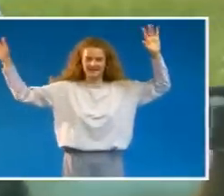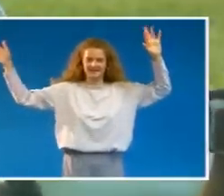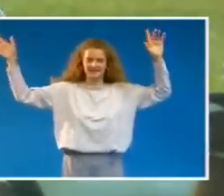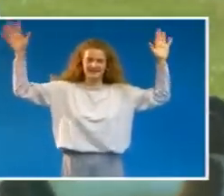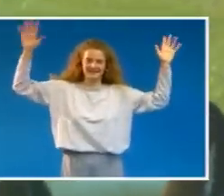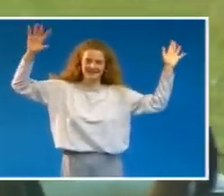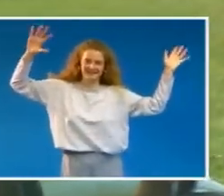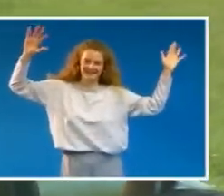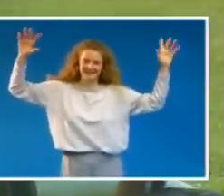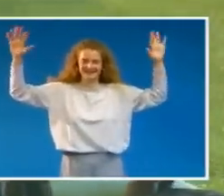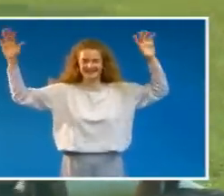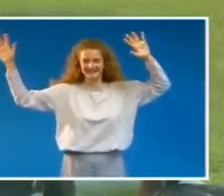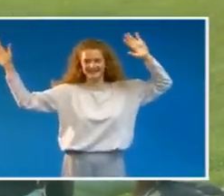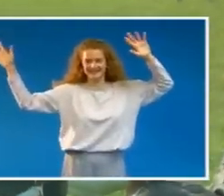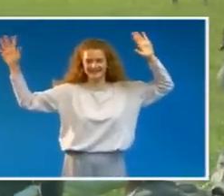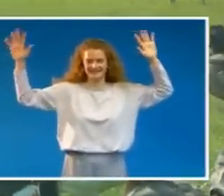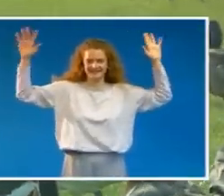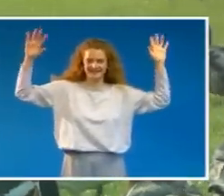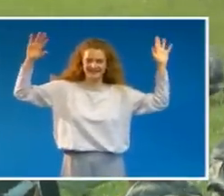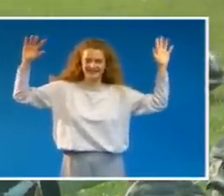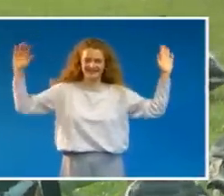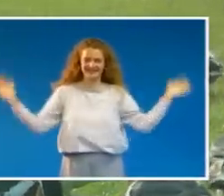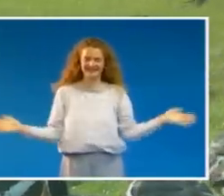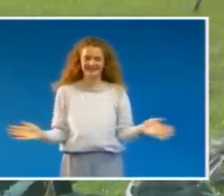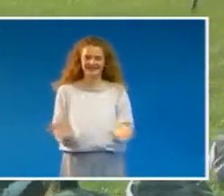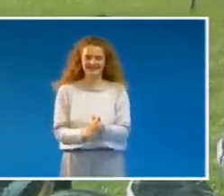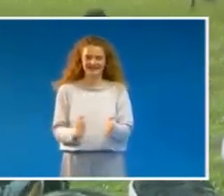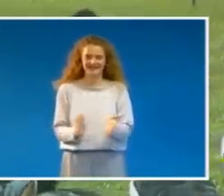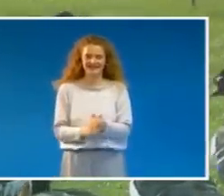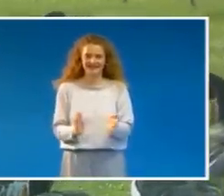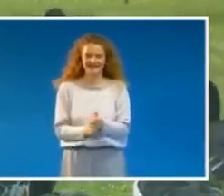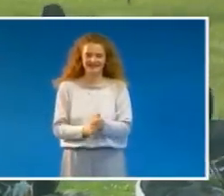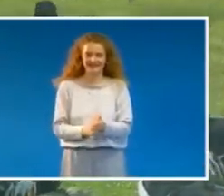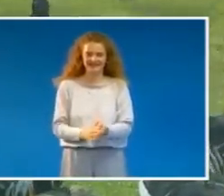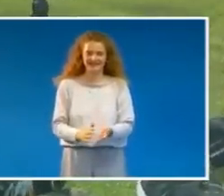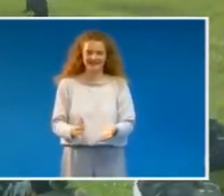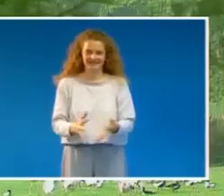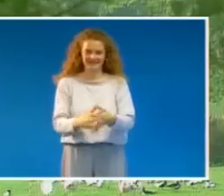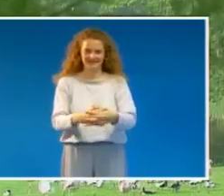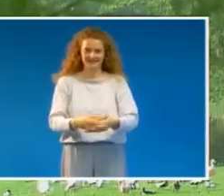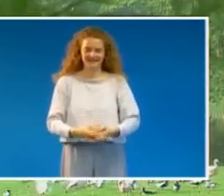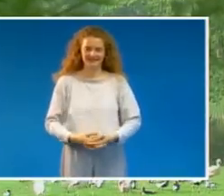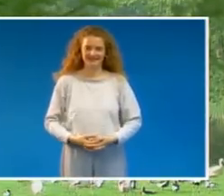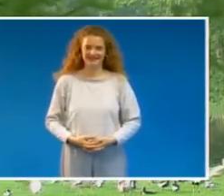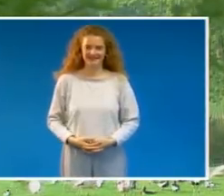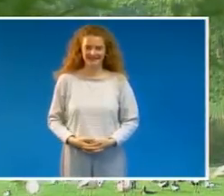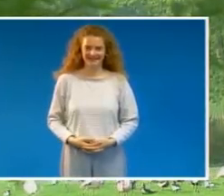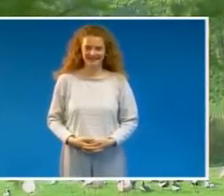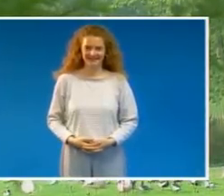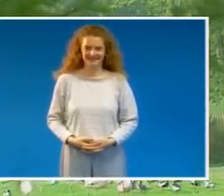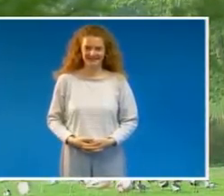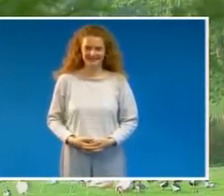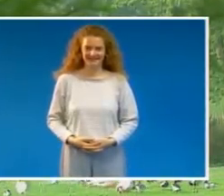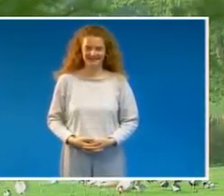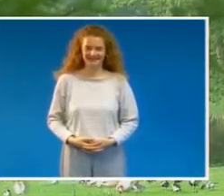up so high, make my fingers fairly fly. Now I clap them 1, 2, 3, then I fold them silently.